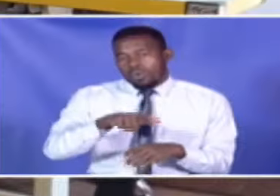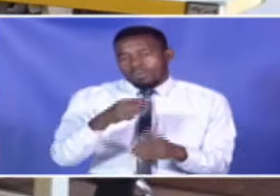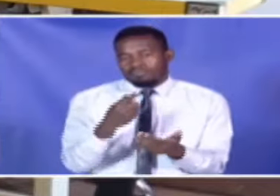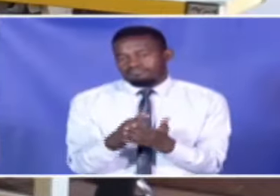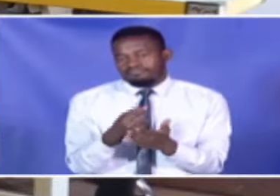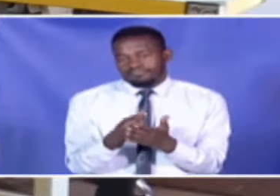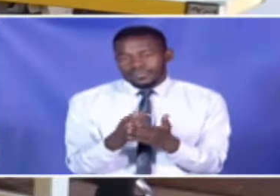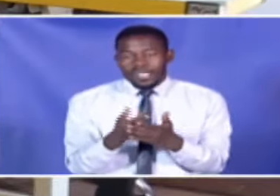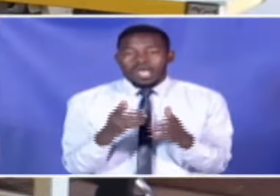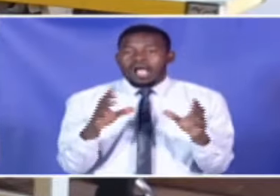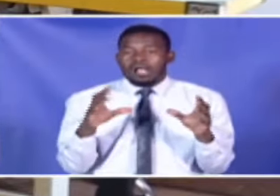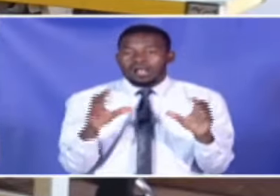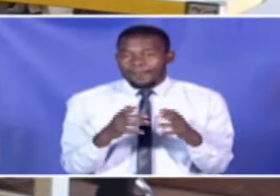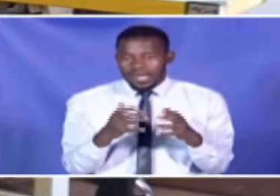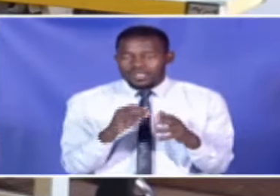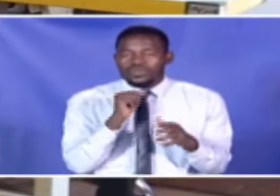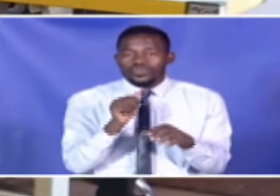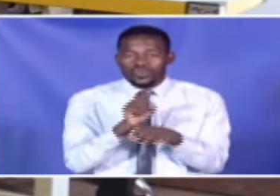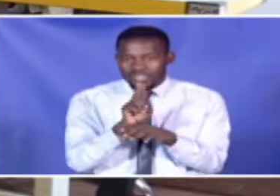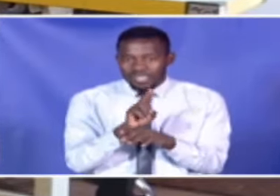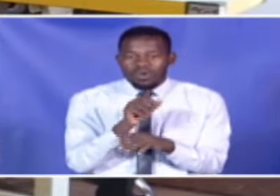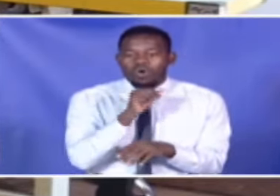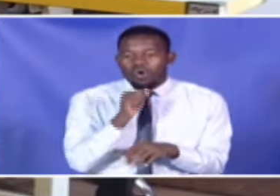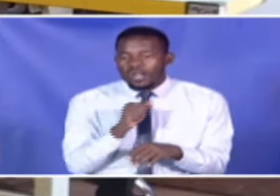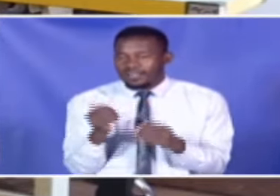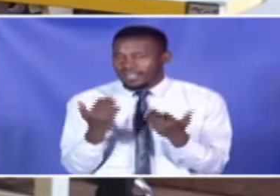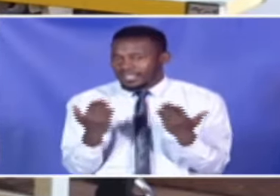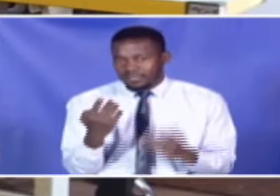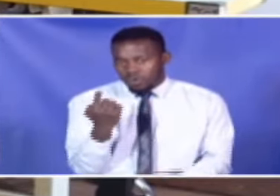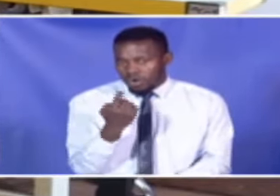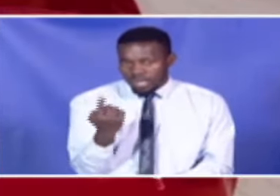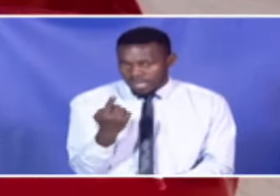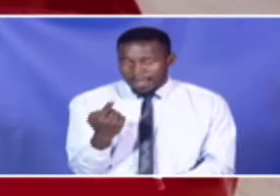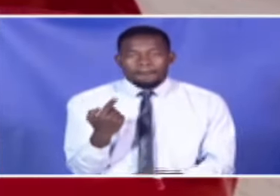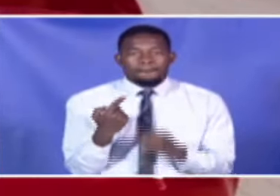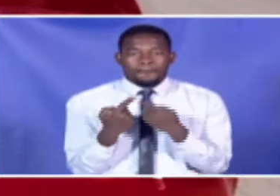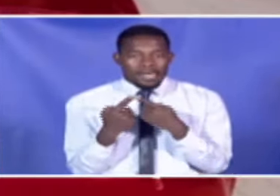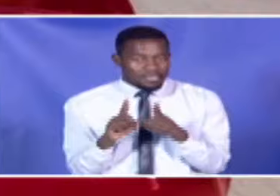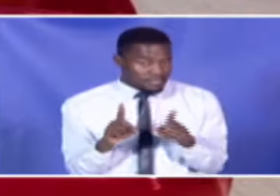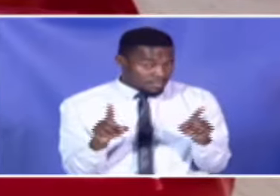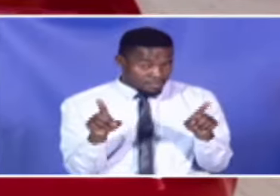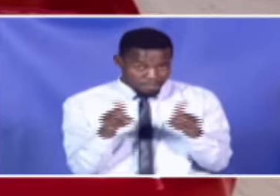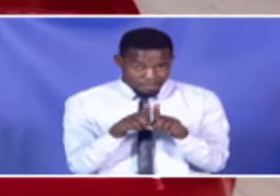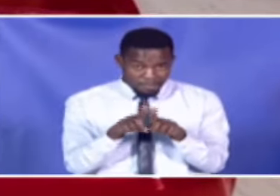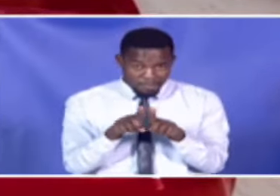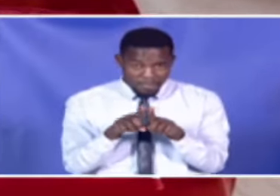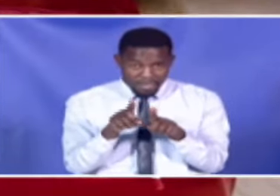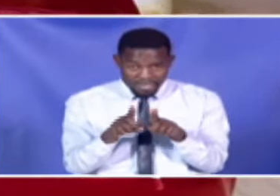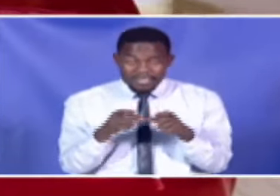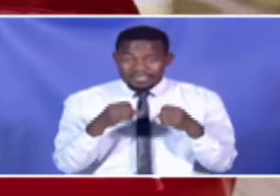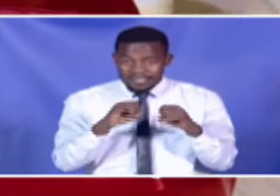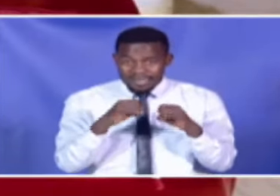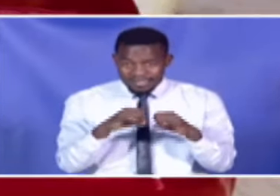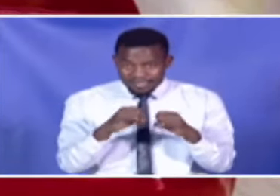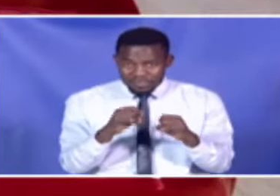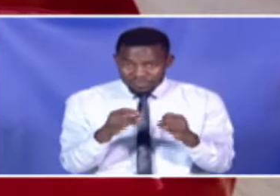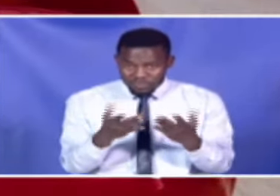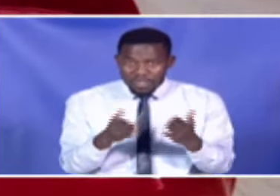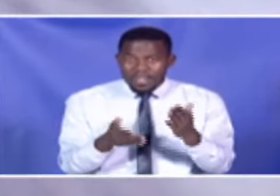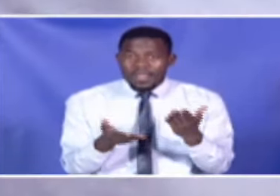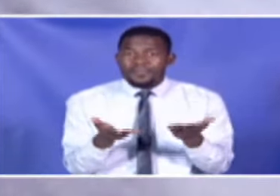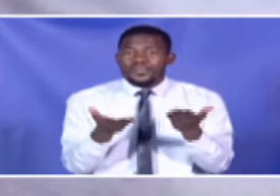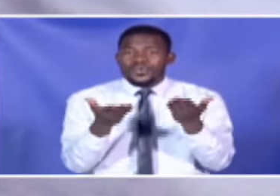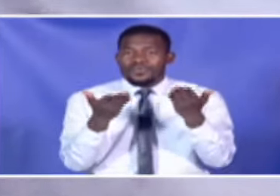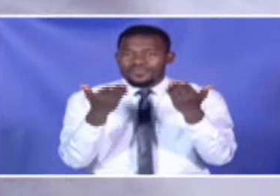not only using the non-recyclable wrecks into meaningful use, but also remodifying it into table